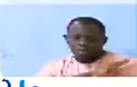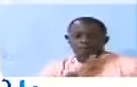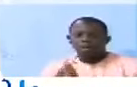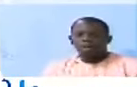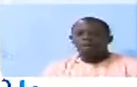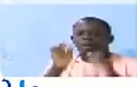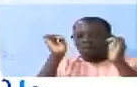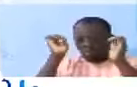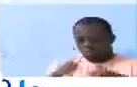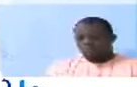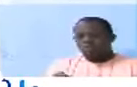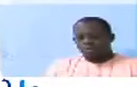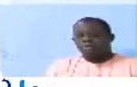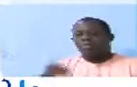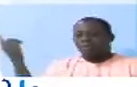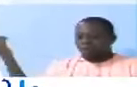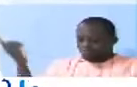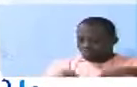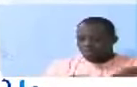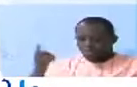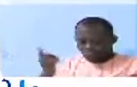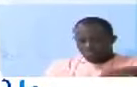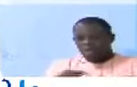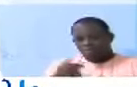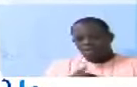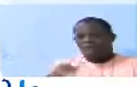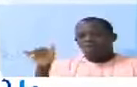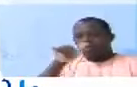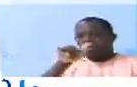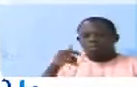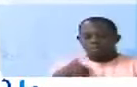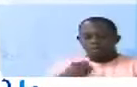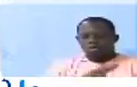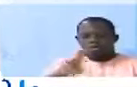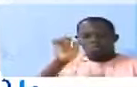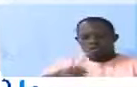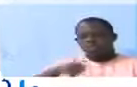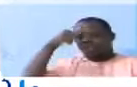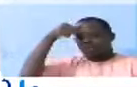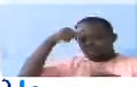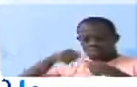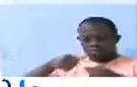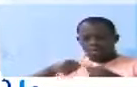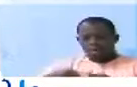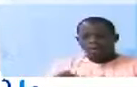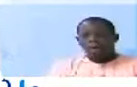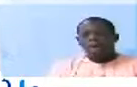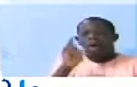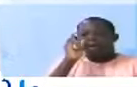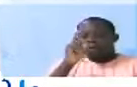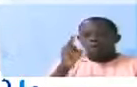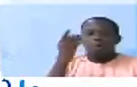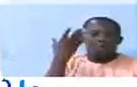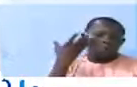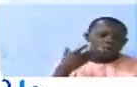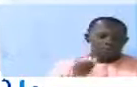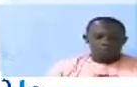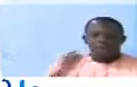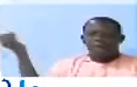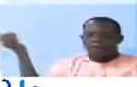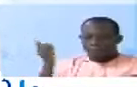He might beat me, which I cannot remember now. When he was beating other